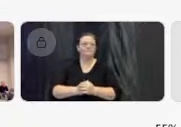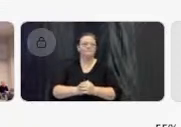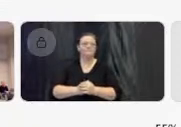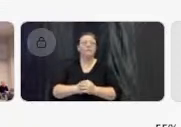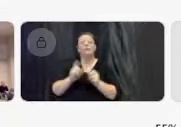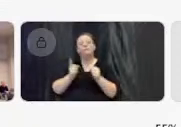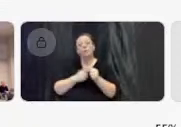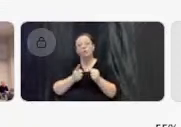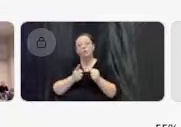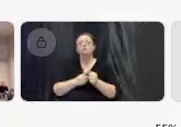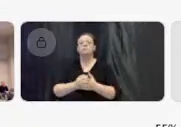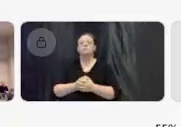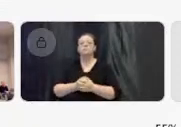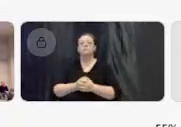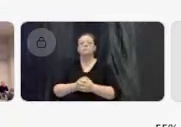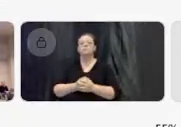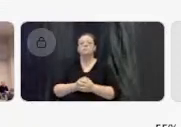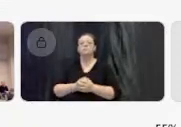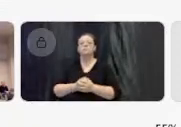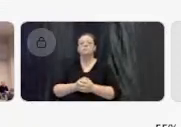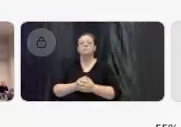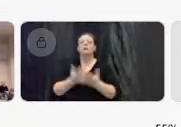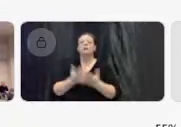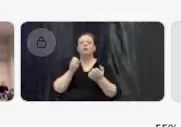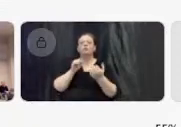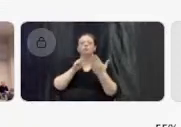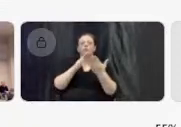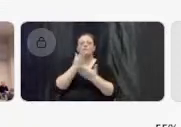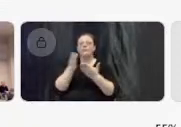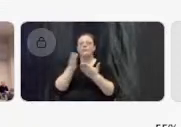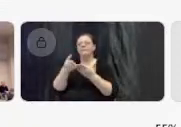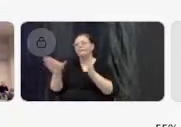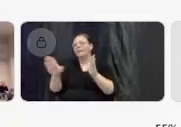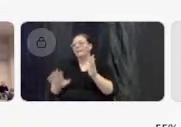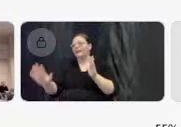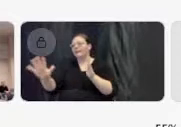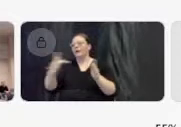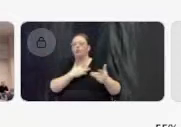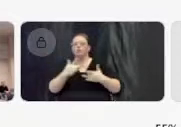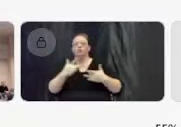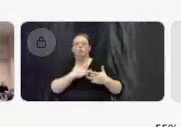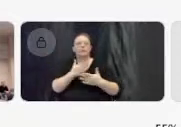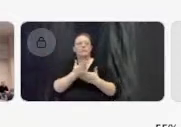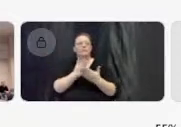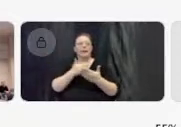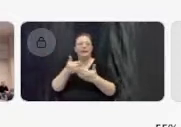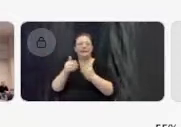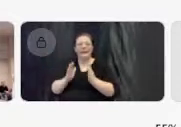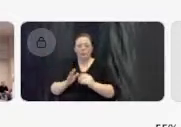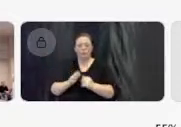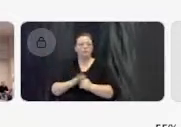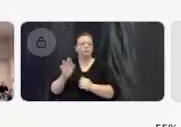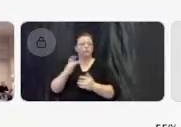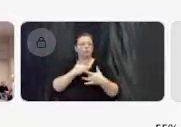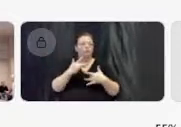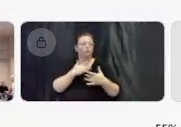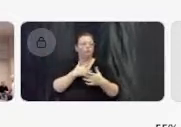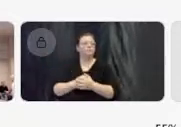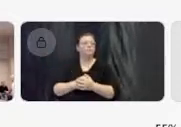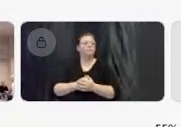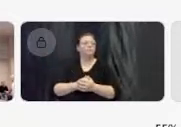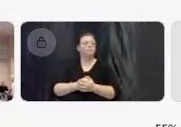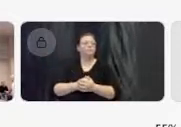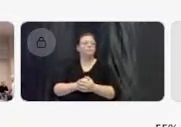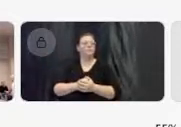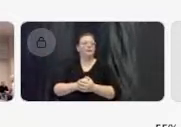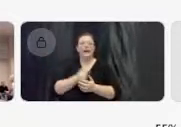First of all, I'd like to start off by addressing some of the public's concerns, some of my neighbors. I actually